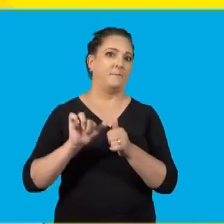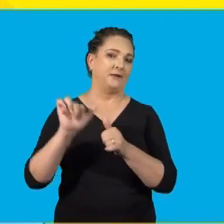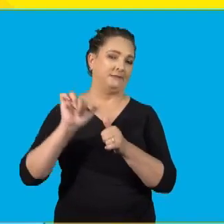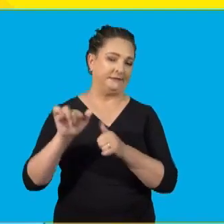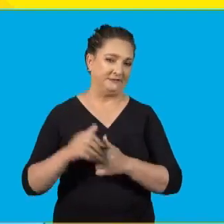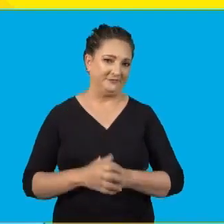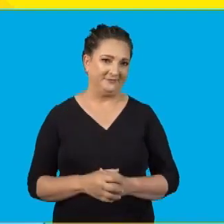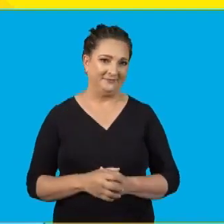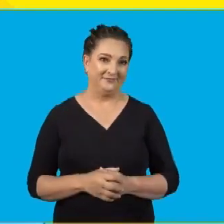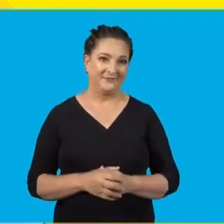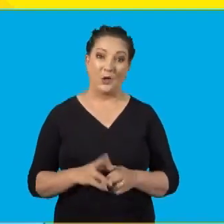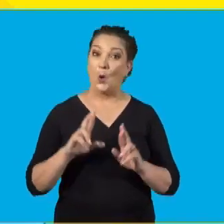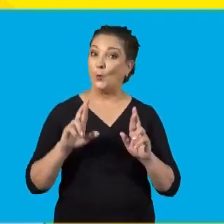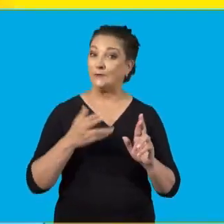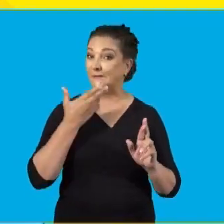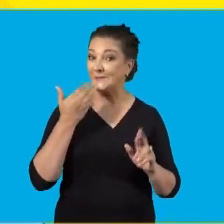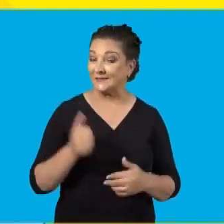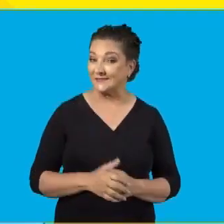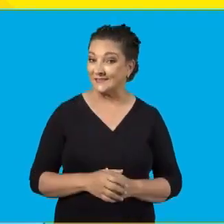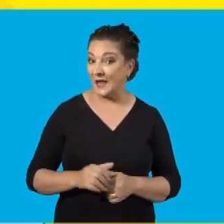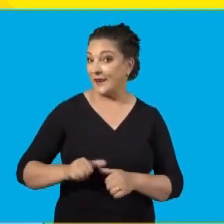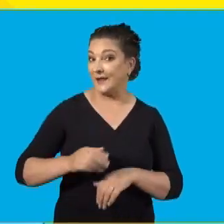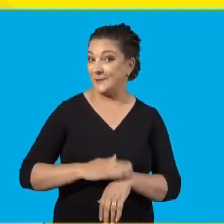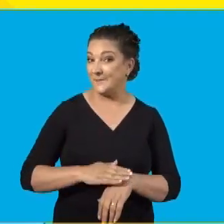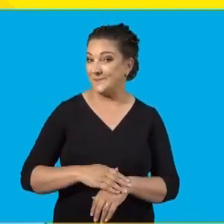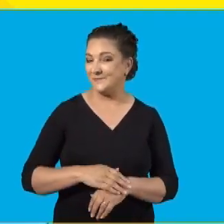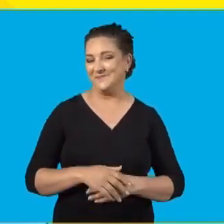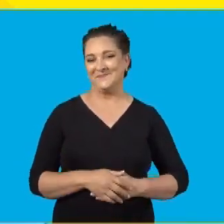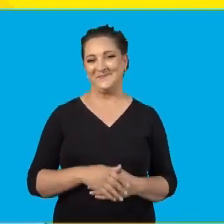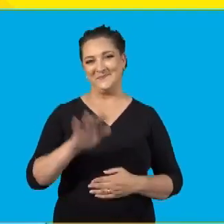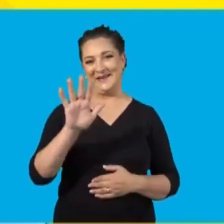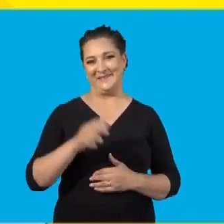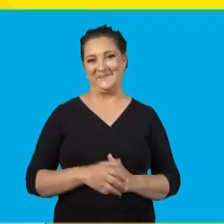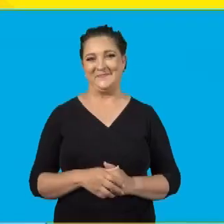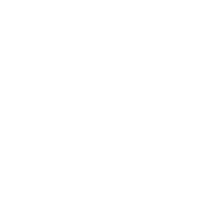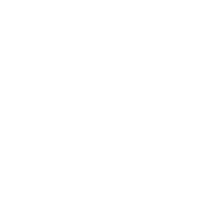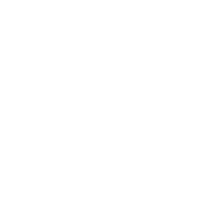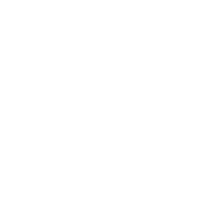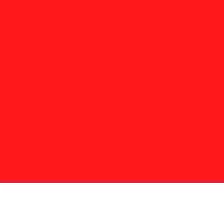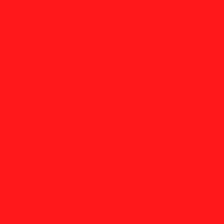day of the exam. I wish you all the best. Until next time, goodbye.